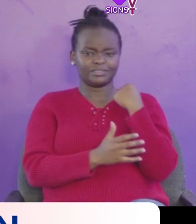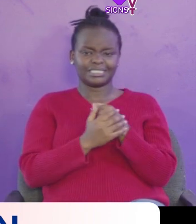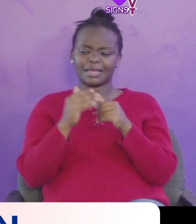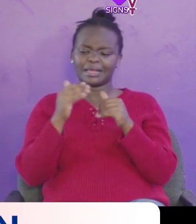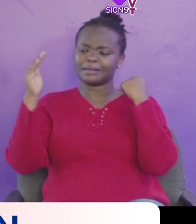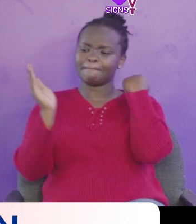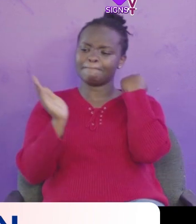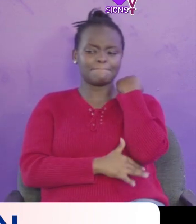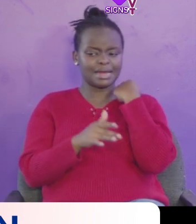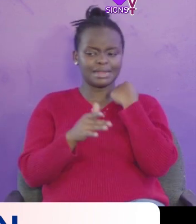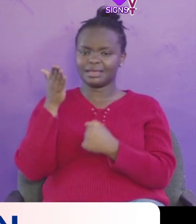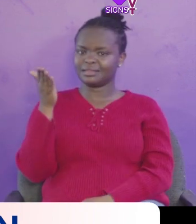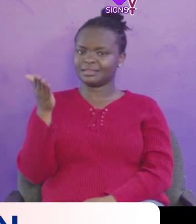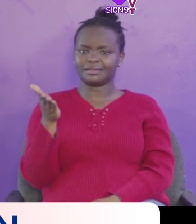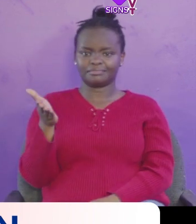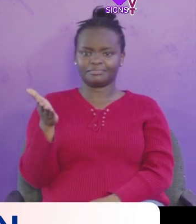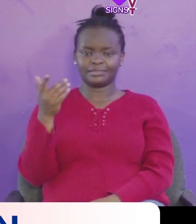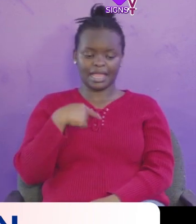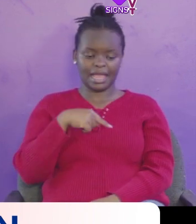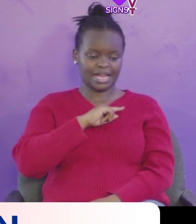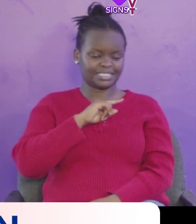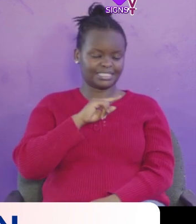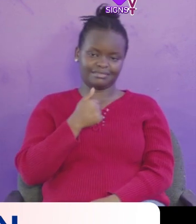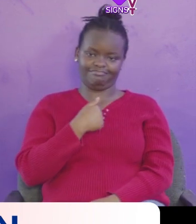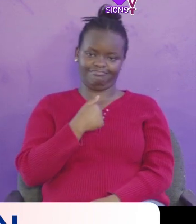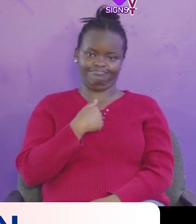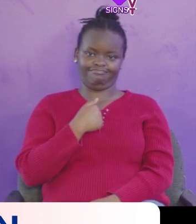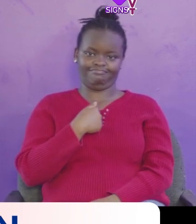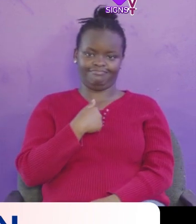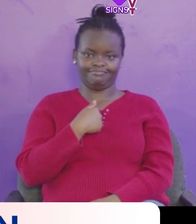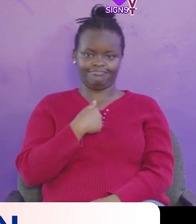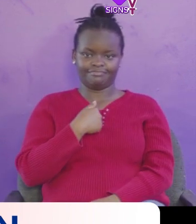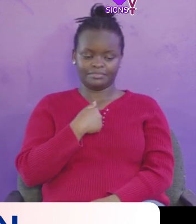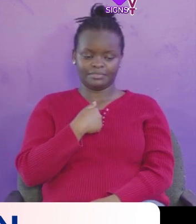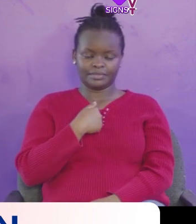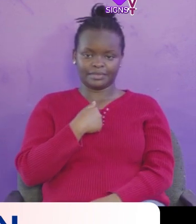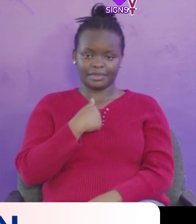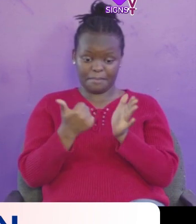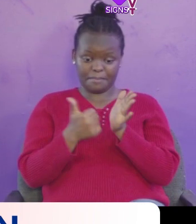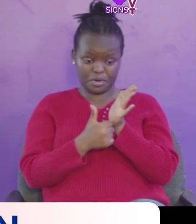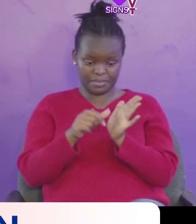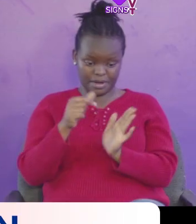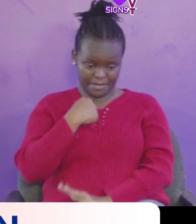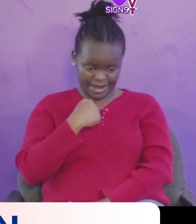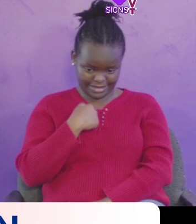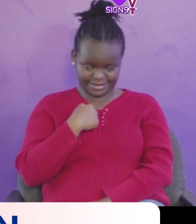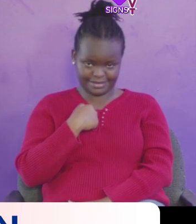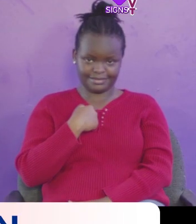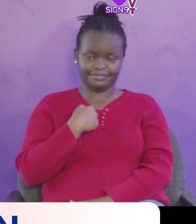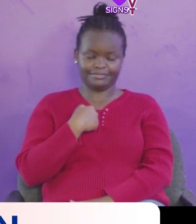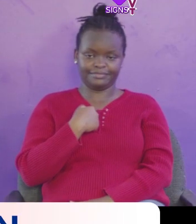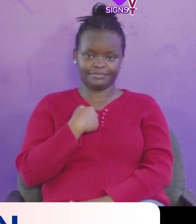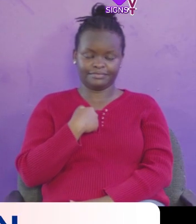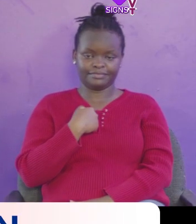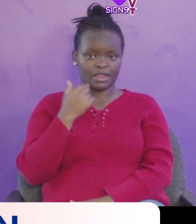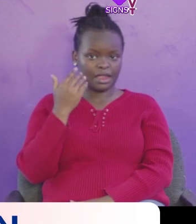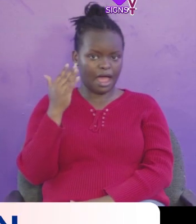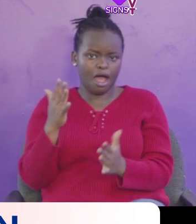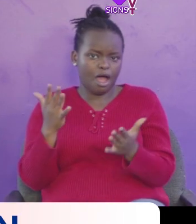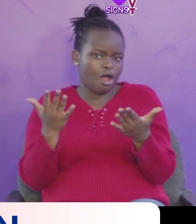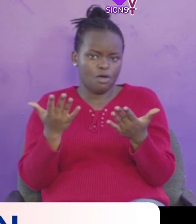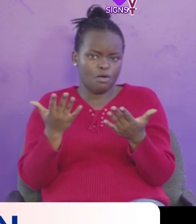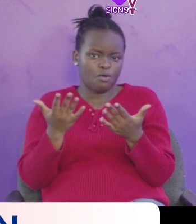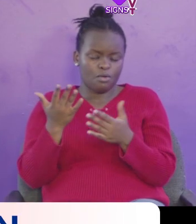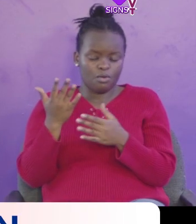Ni sisi tumejiforce. Hii shida ni sisi wengine tumejiletea. Aje.